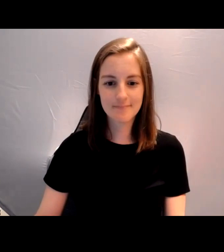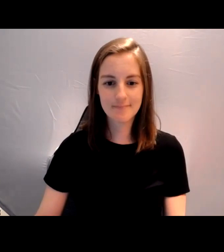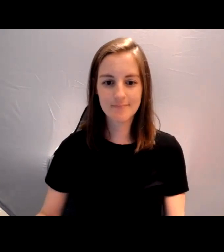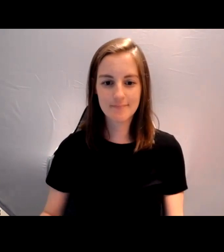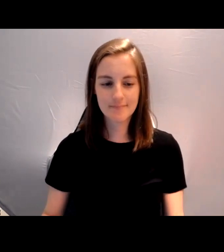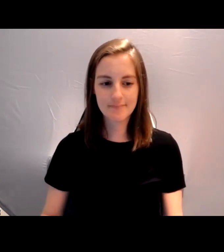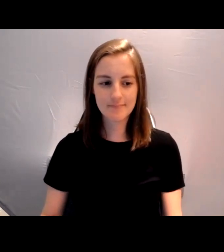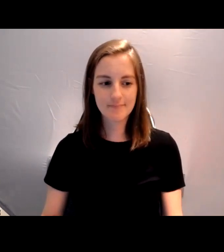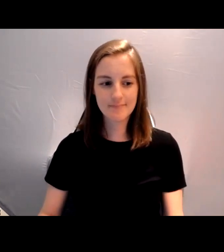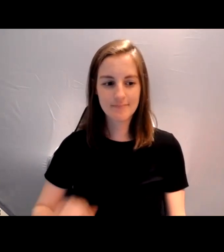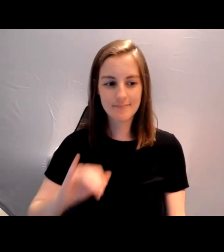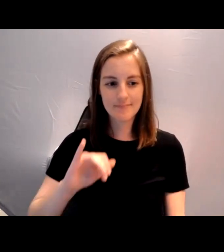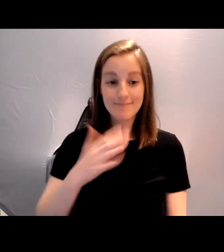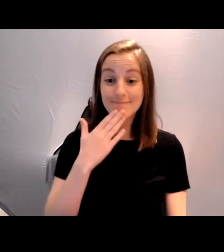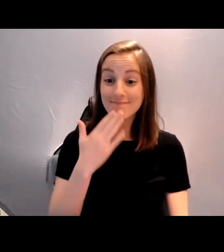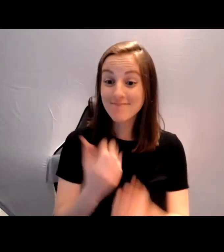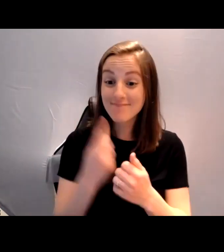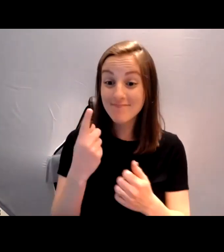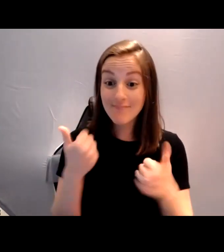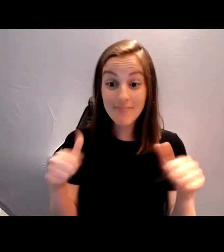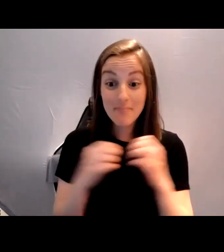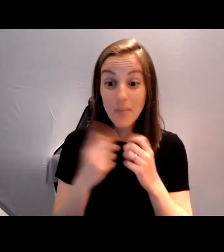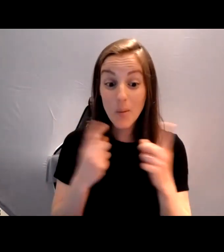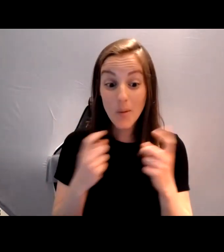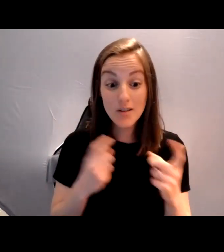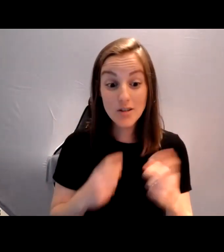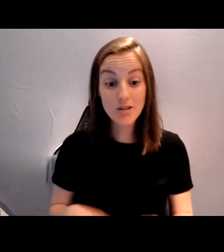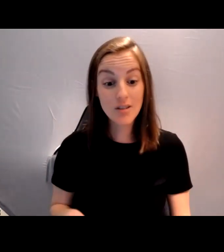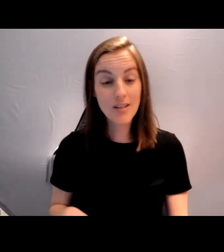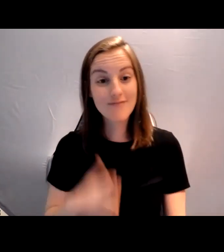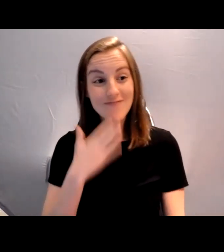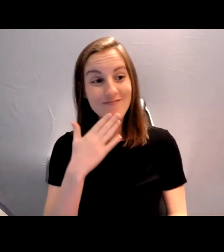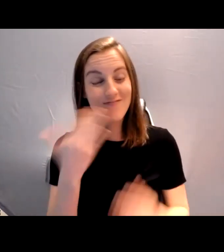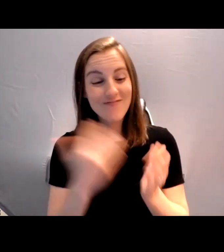All right. Thanks, everyone. Does anyone have any more questions? Thank you again, Justas. I'm going to stop the recording.